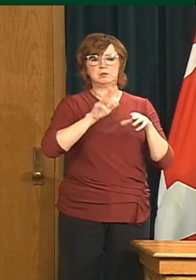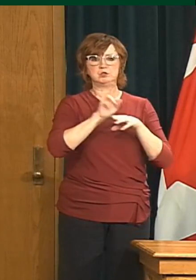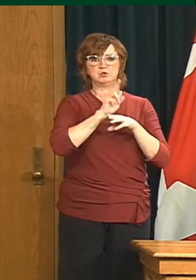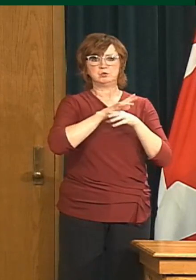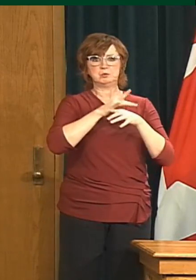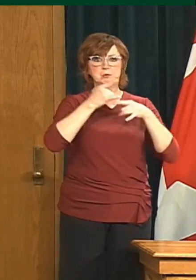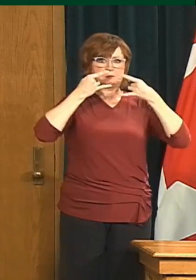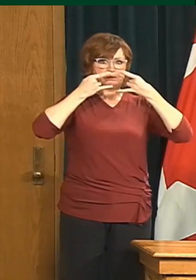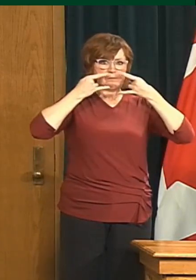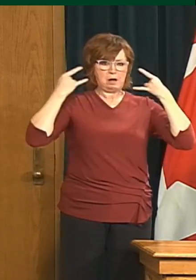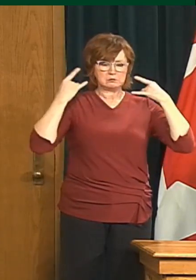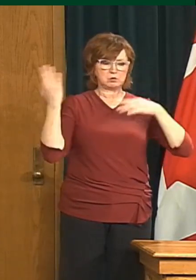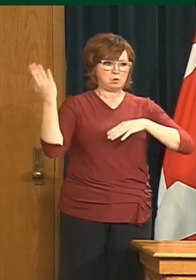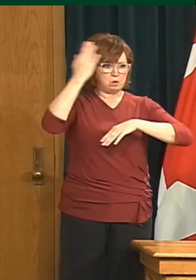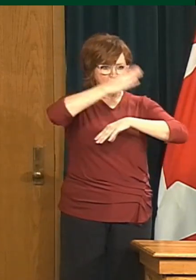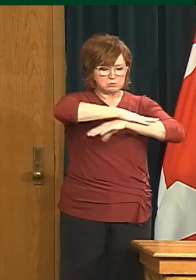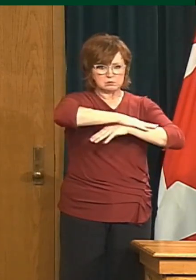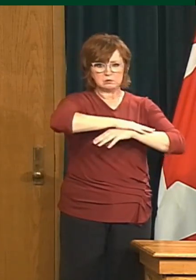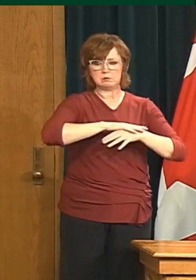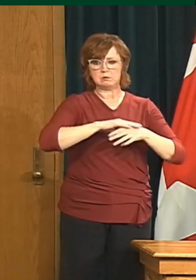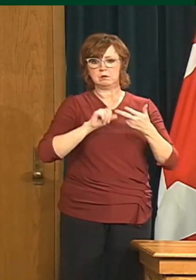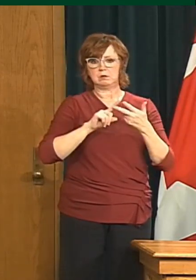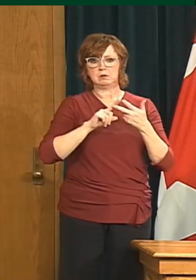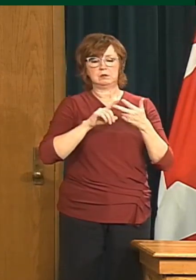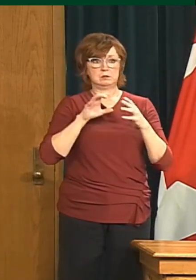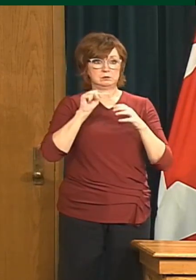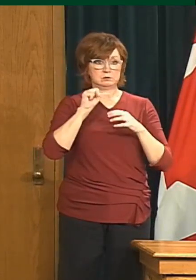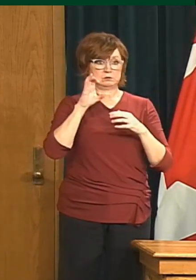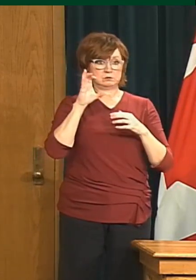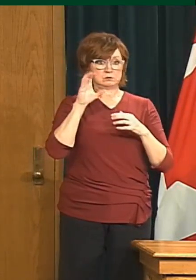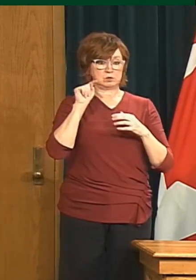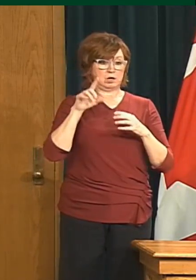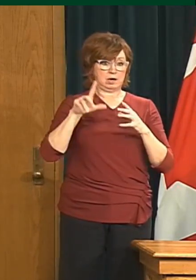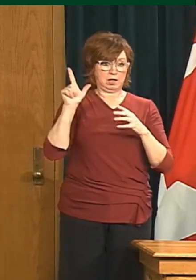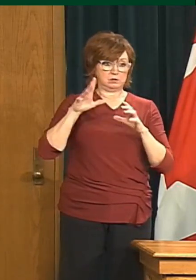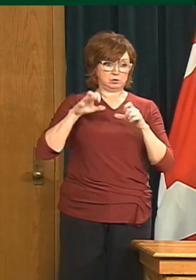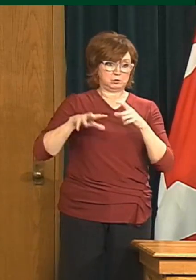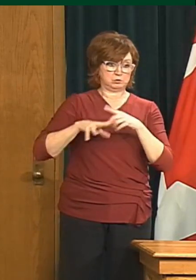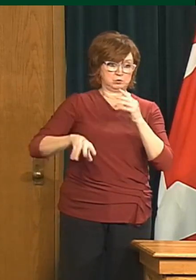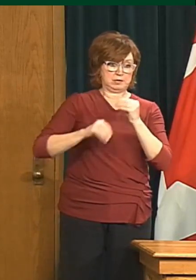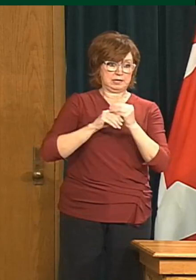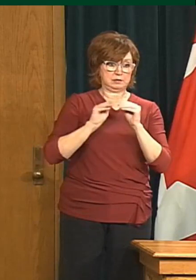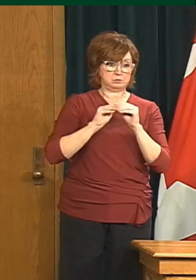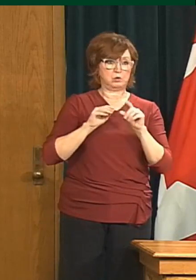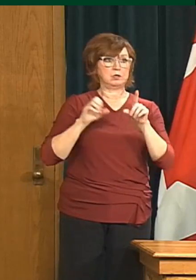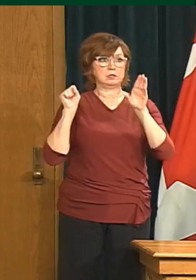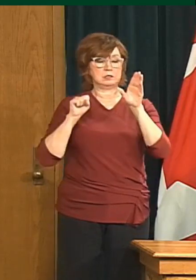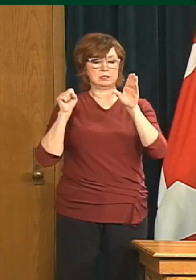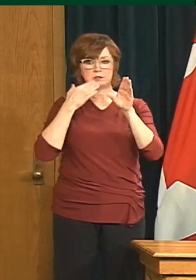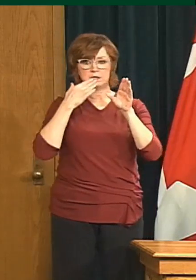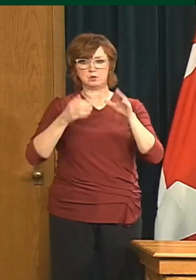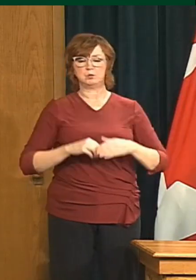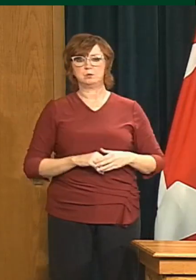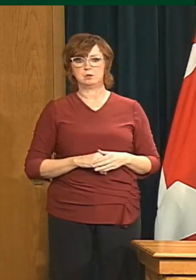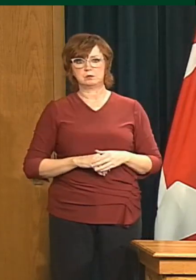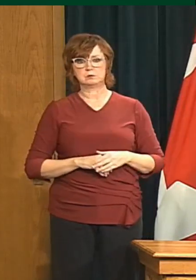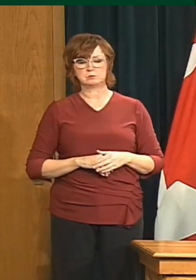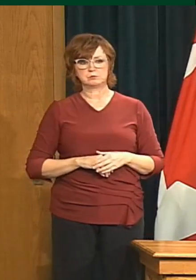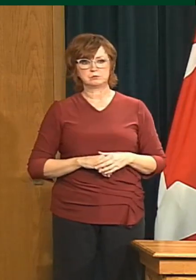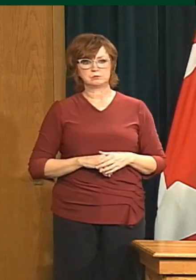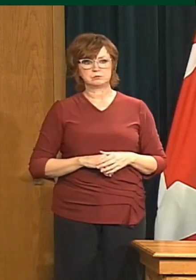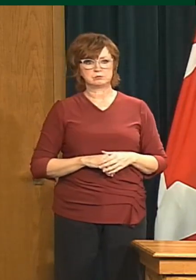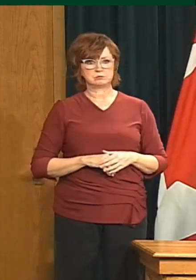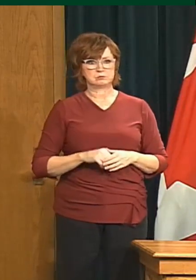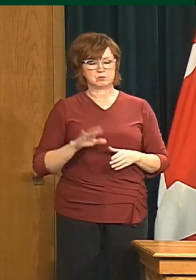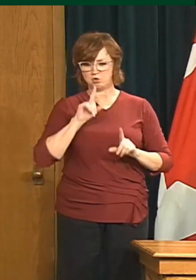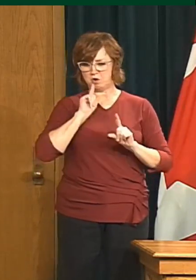the risk. Well, I'll ask Mr. Scott Livingston to add to that further. Thanks, Dr. Shahab. And I think your answer was